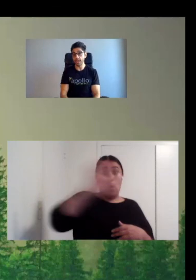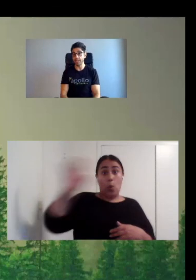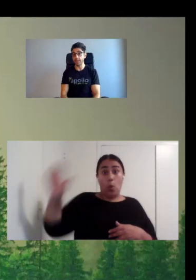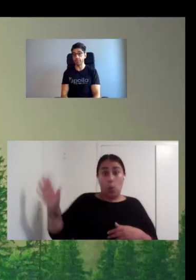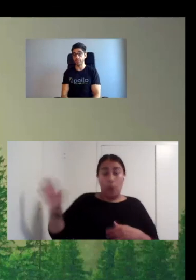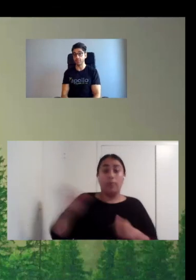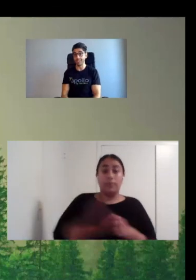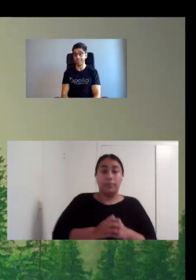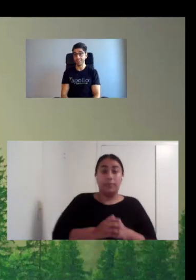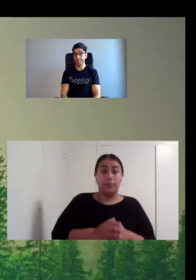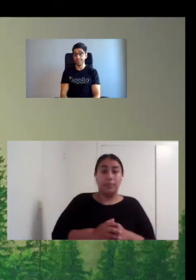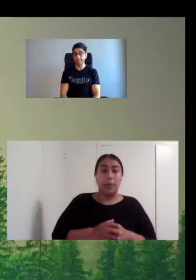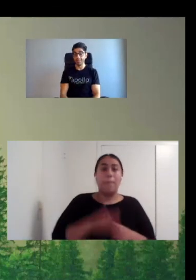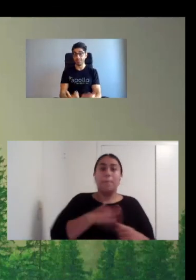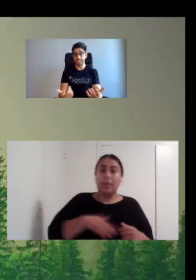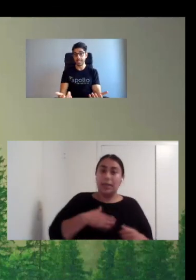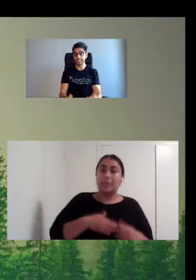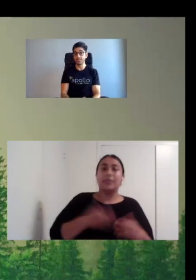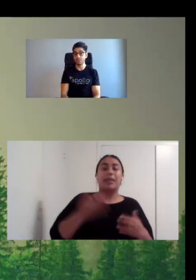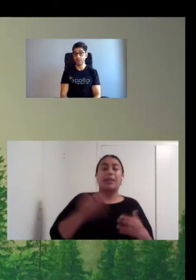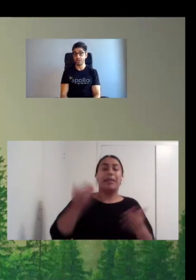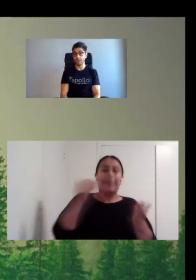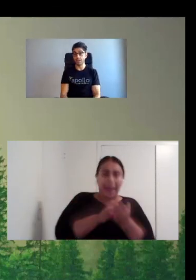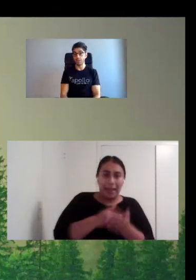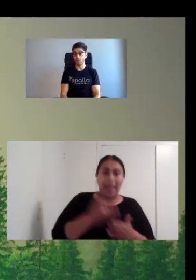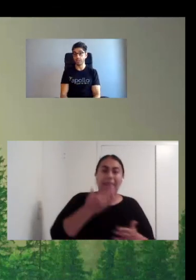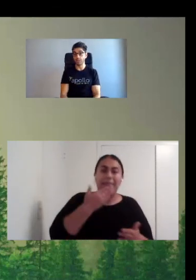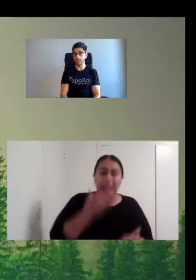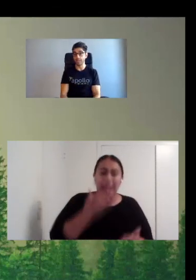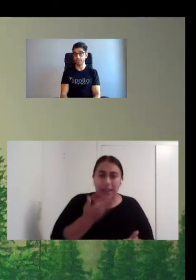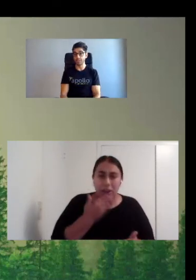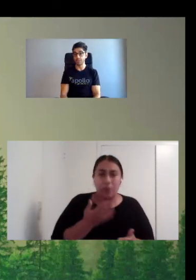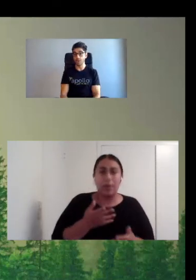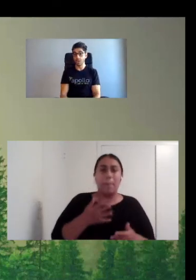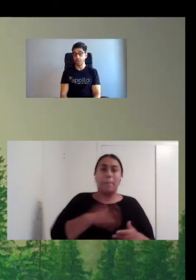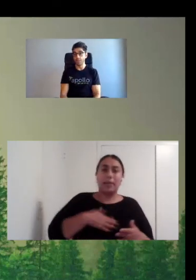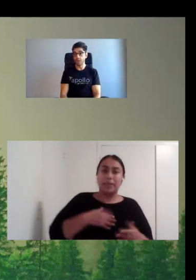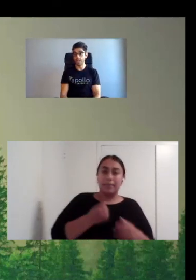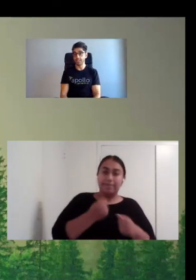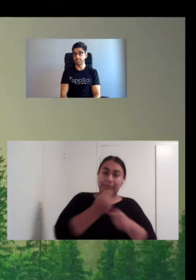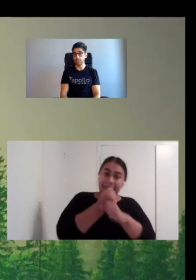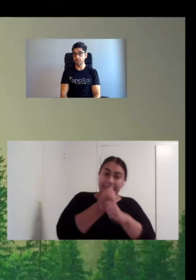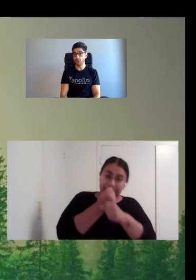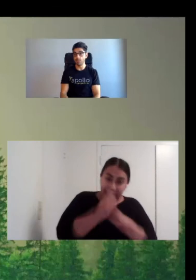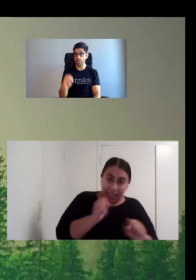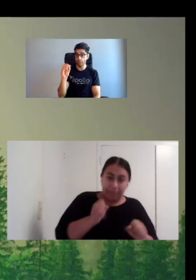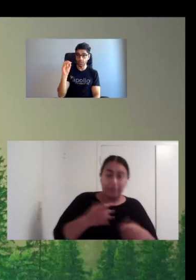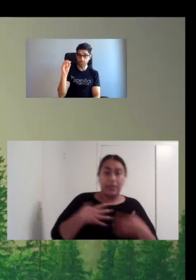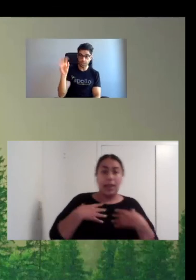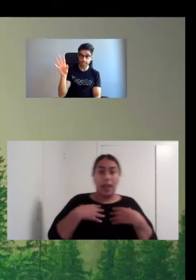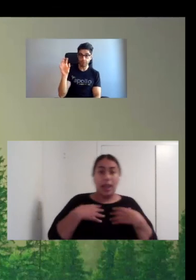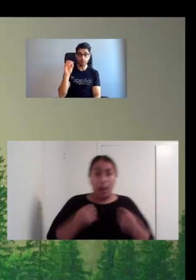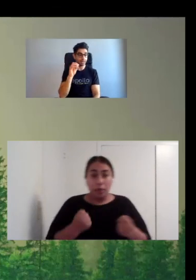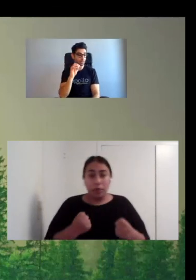It's very high in Canada, unfortunately. Again, it has to do with cold air climate countries. So the cause is still unknown, but we know there's